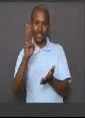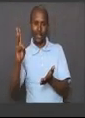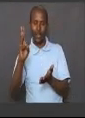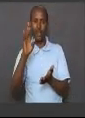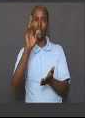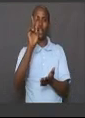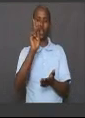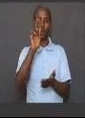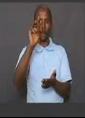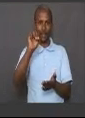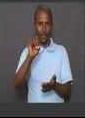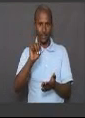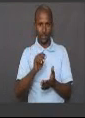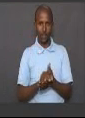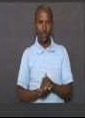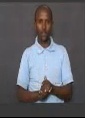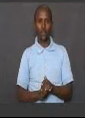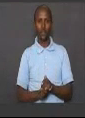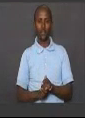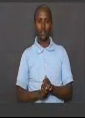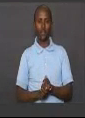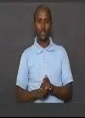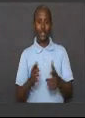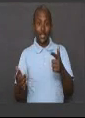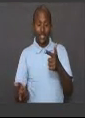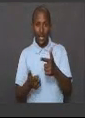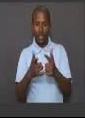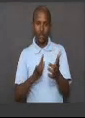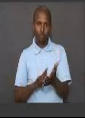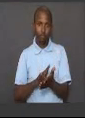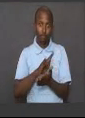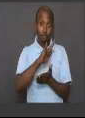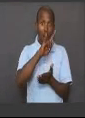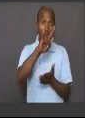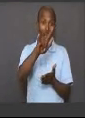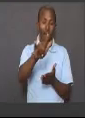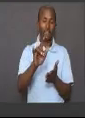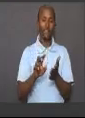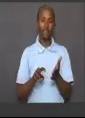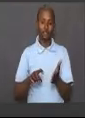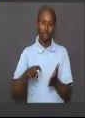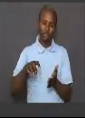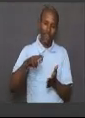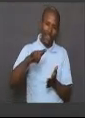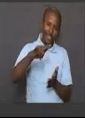3,600 kilometers. The second plane flies